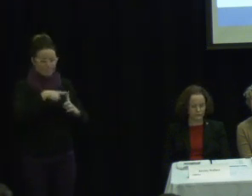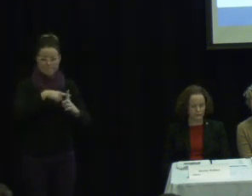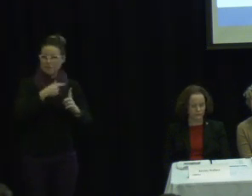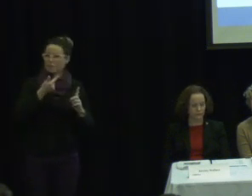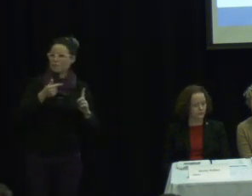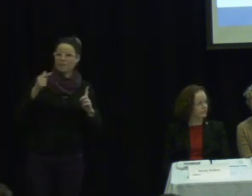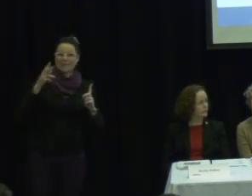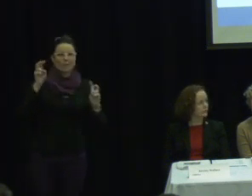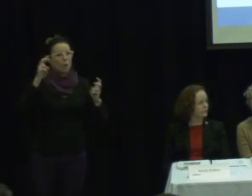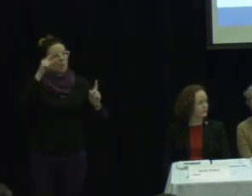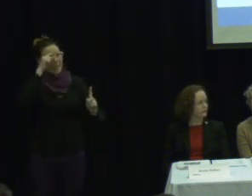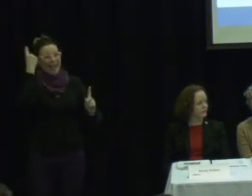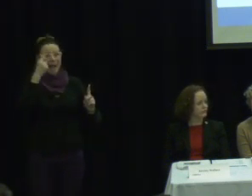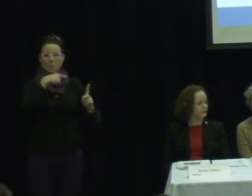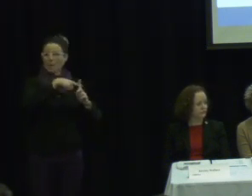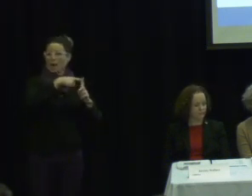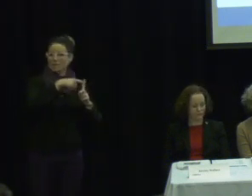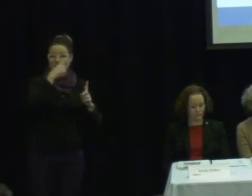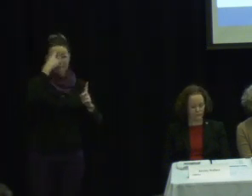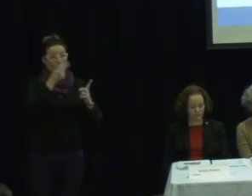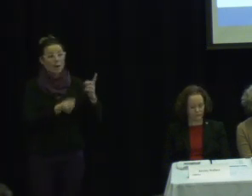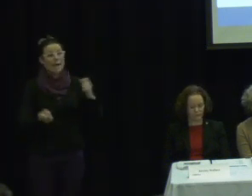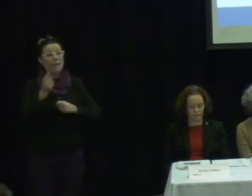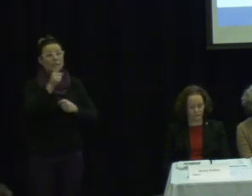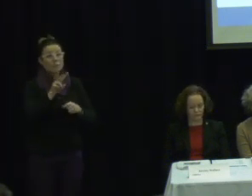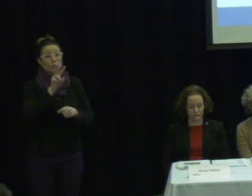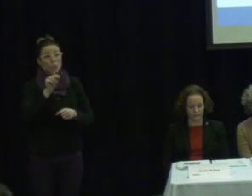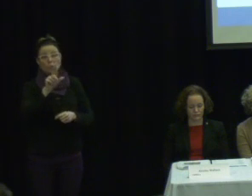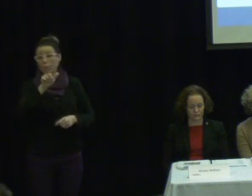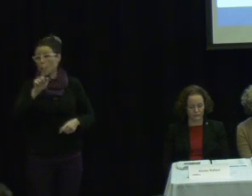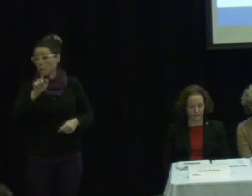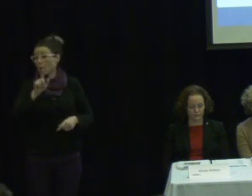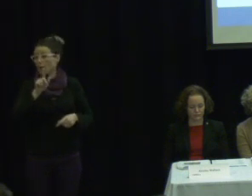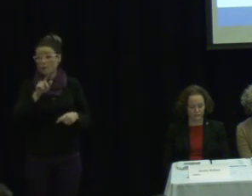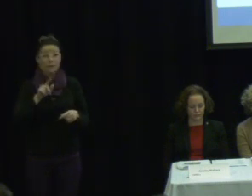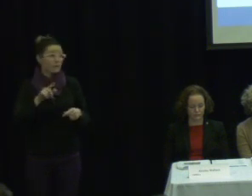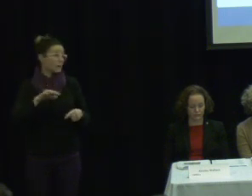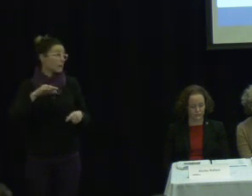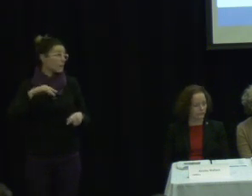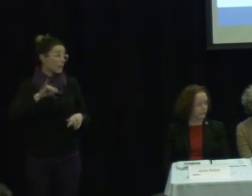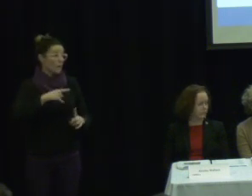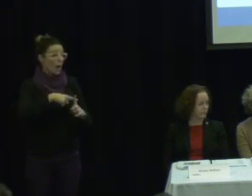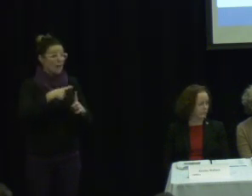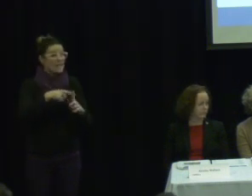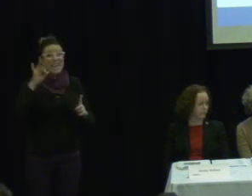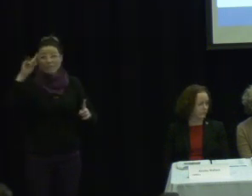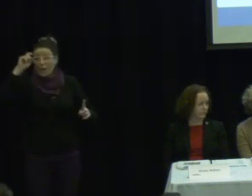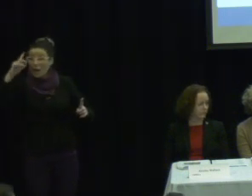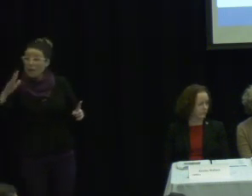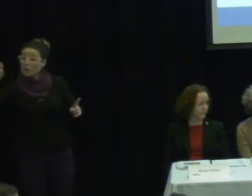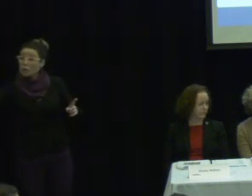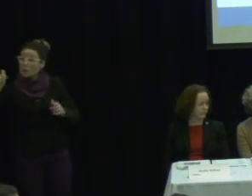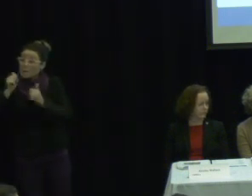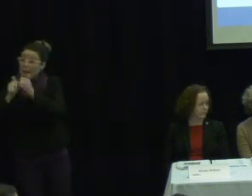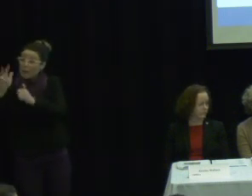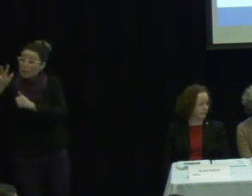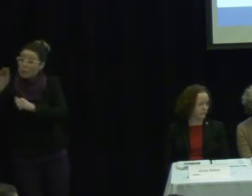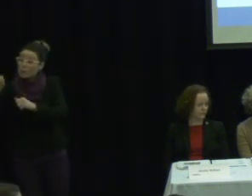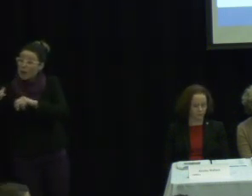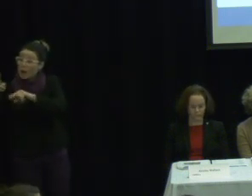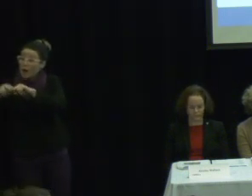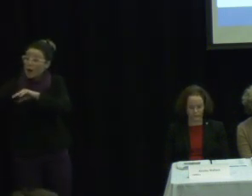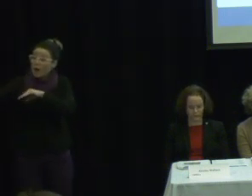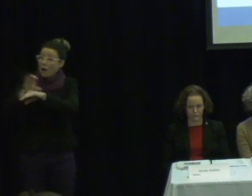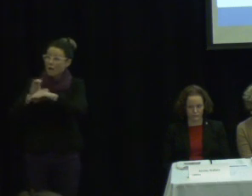stay in the black in our budget for next year, 2021, remains in the black, especially if the governor comes through with that 3%. So that's very good